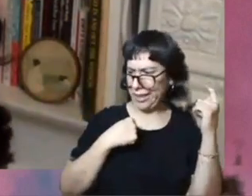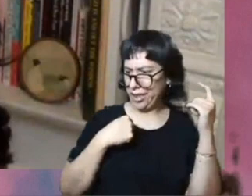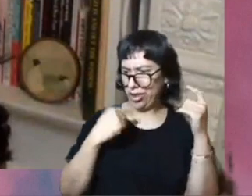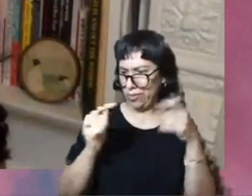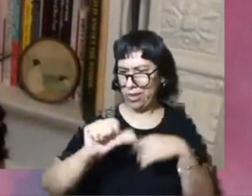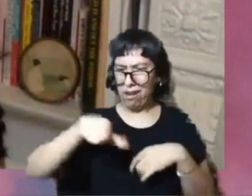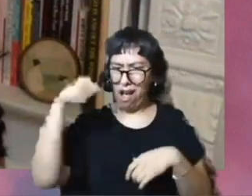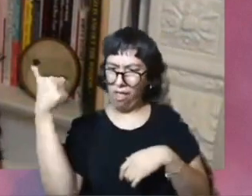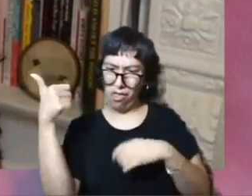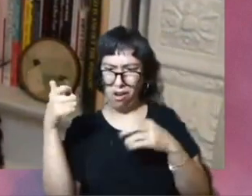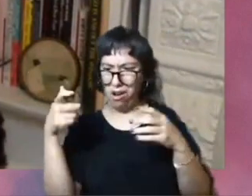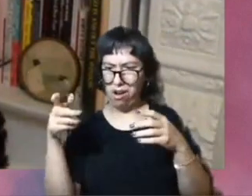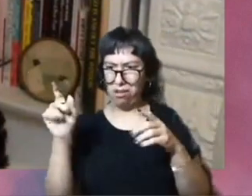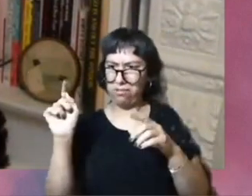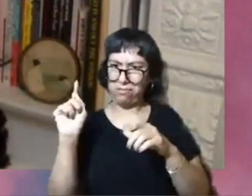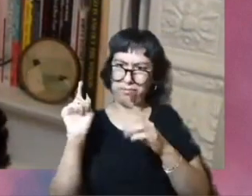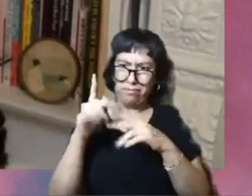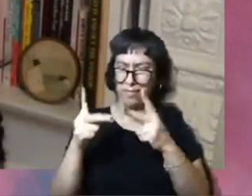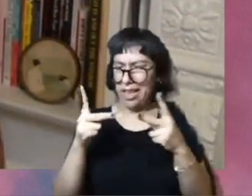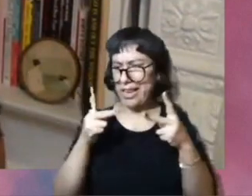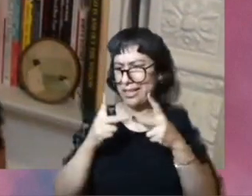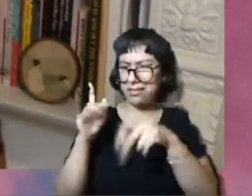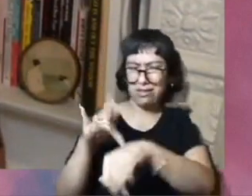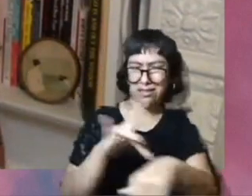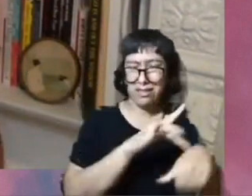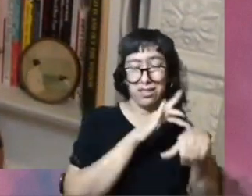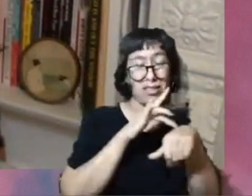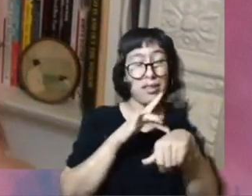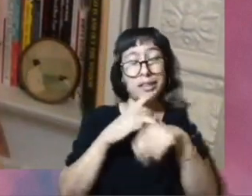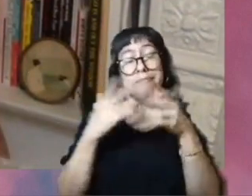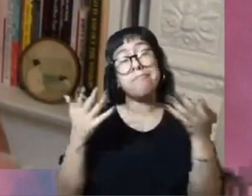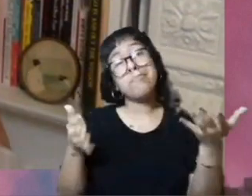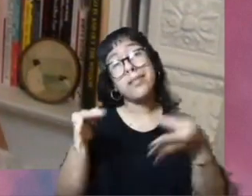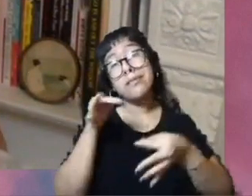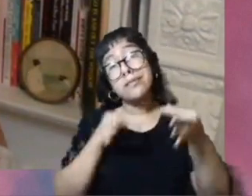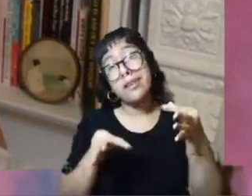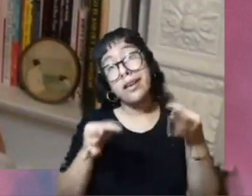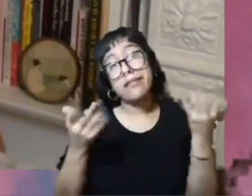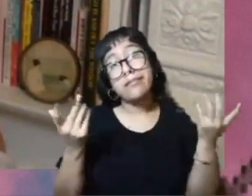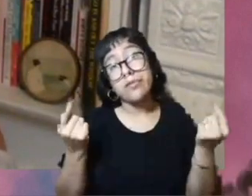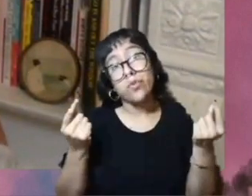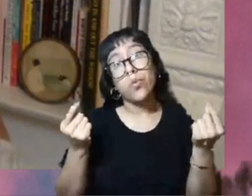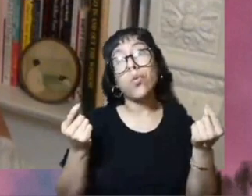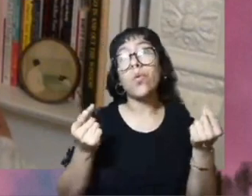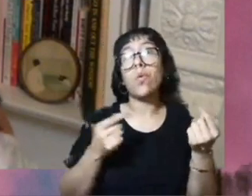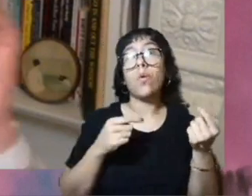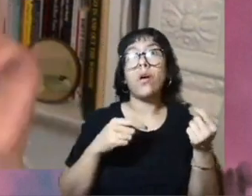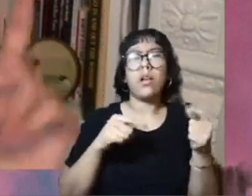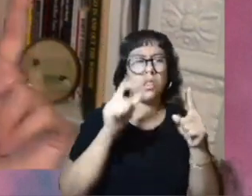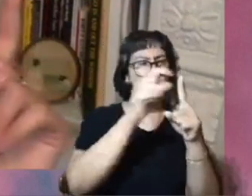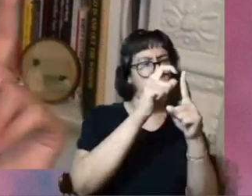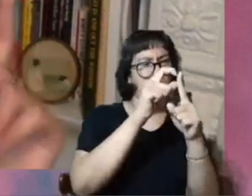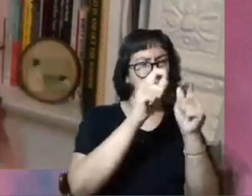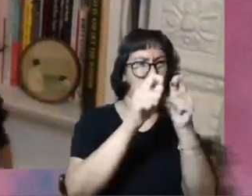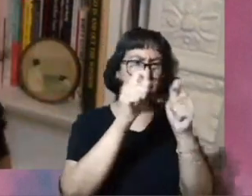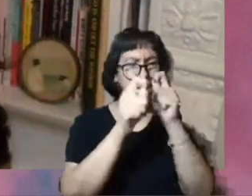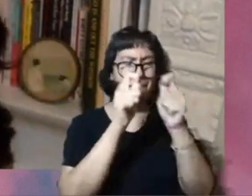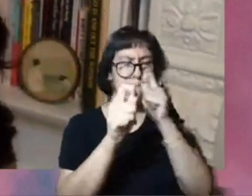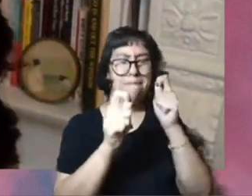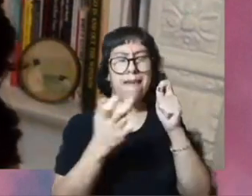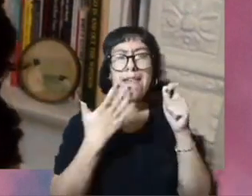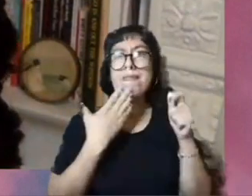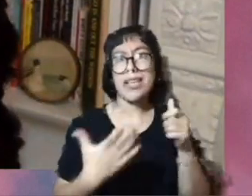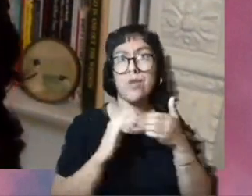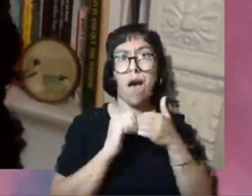else. So instead, I have learned to shape the words, thank you, with my